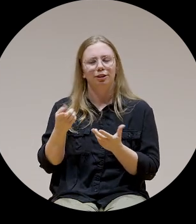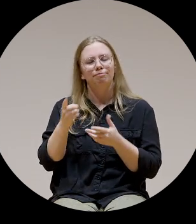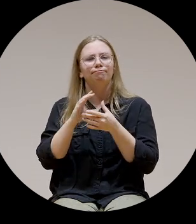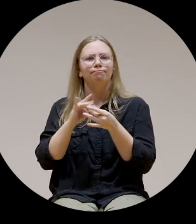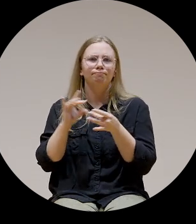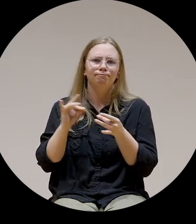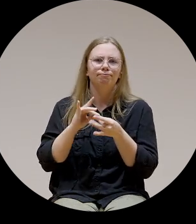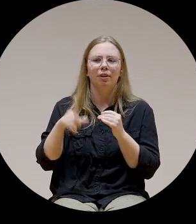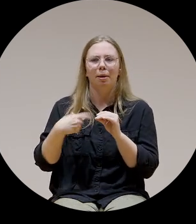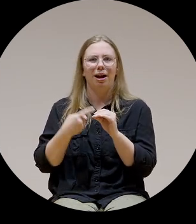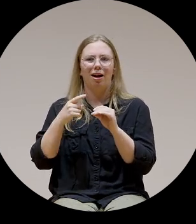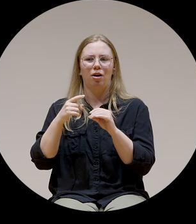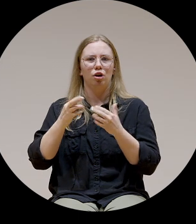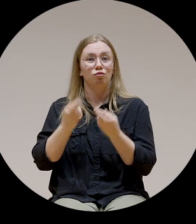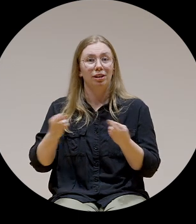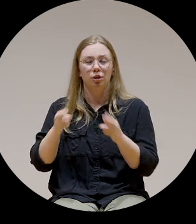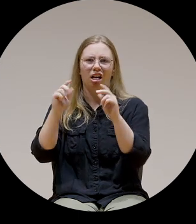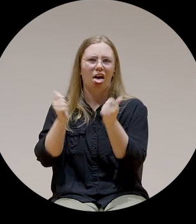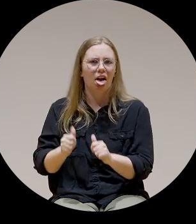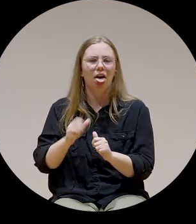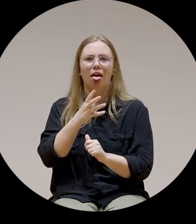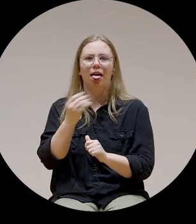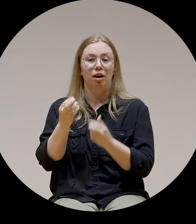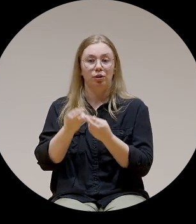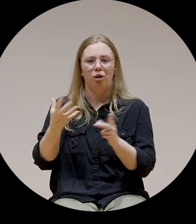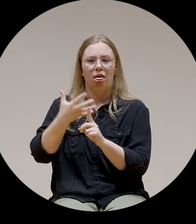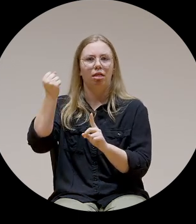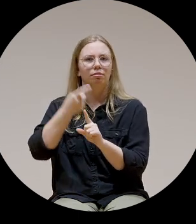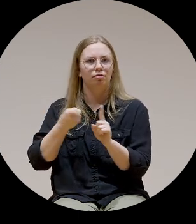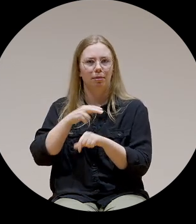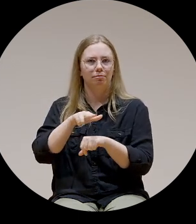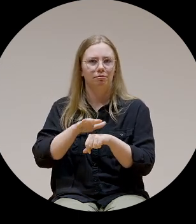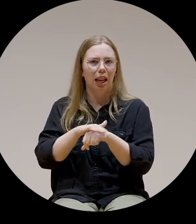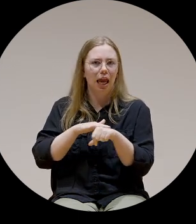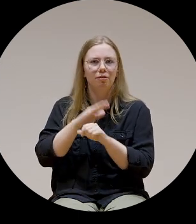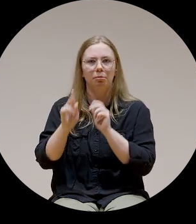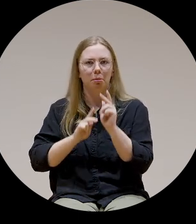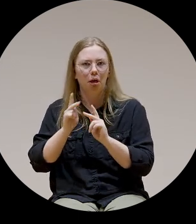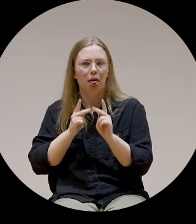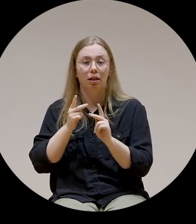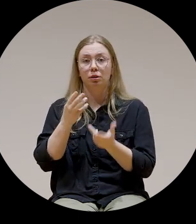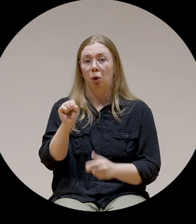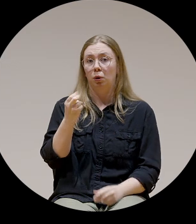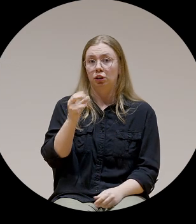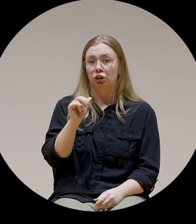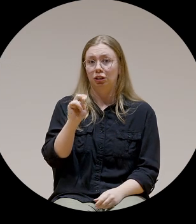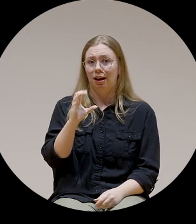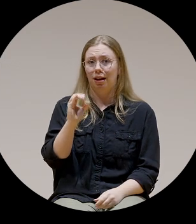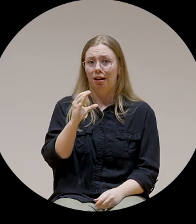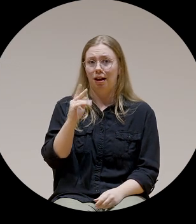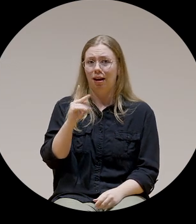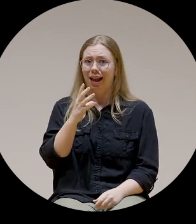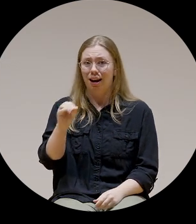and removal of resources from Native peoples when the Shinnecock and other communities have offered